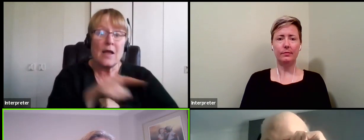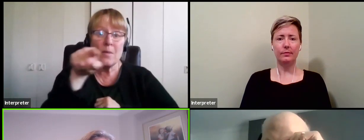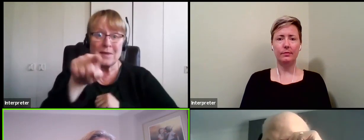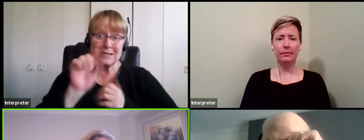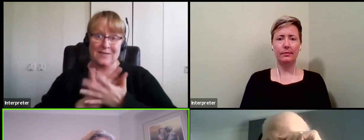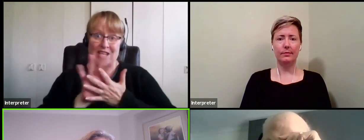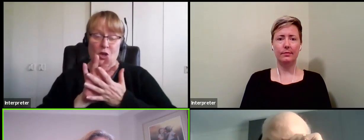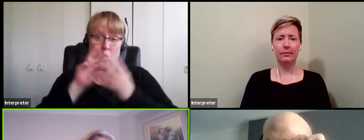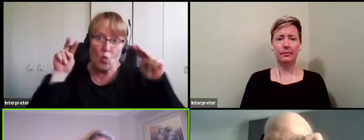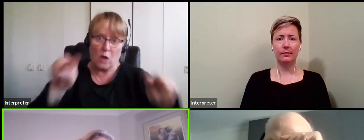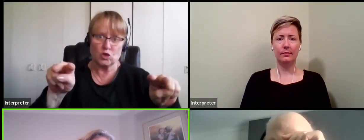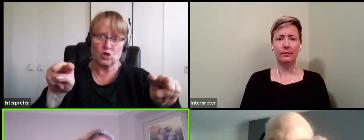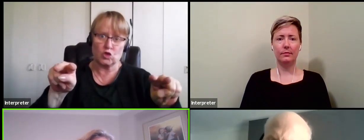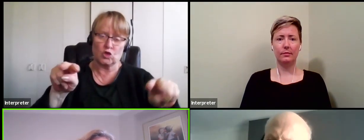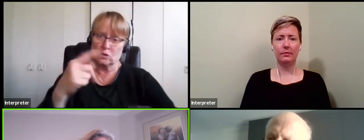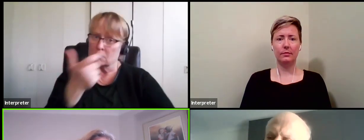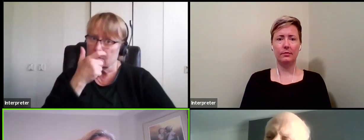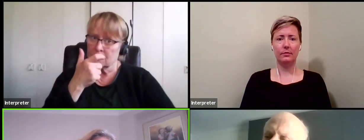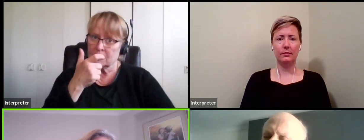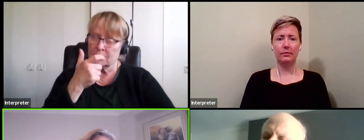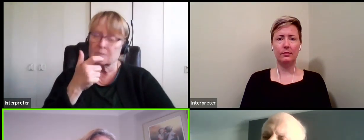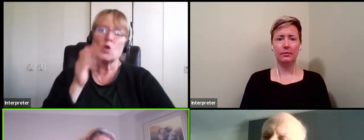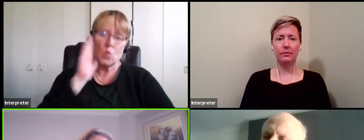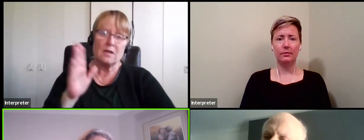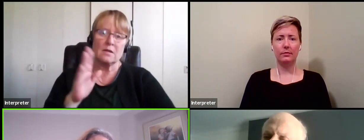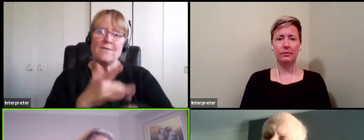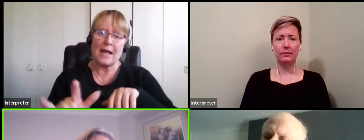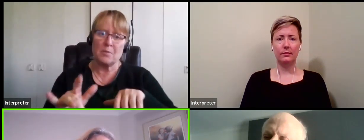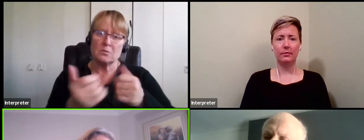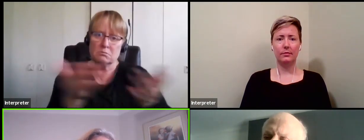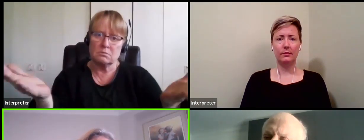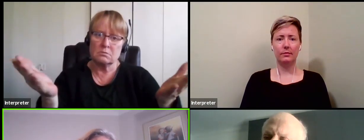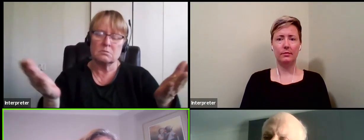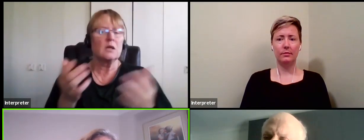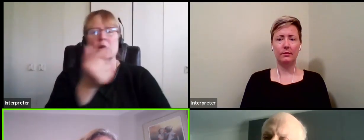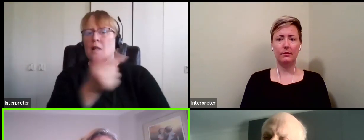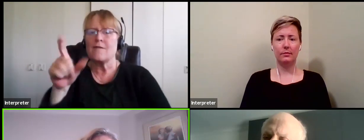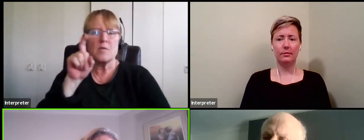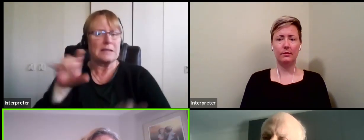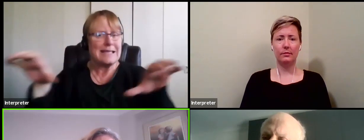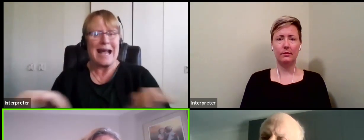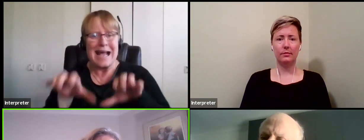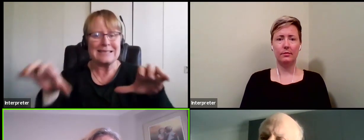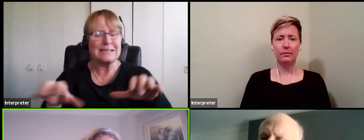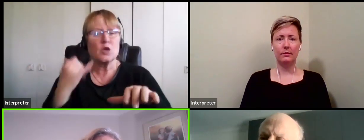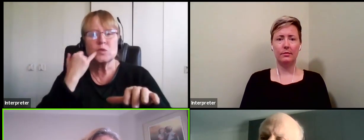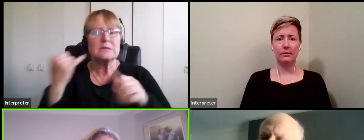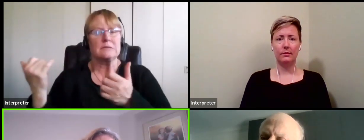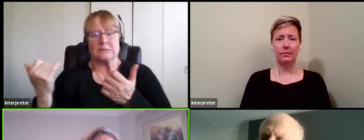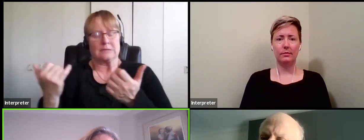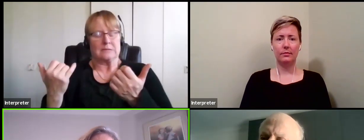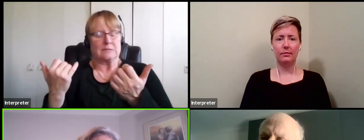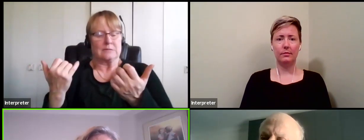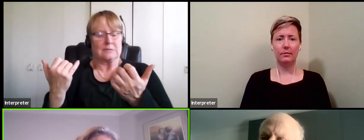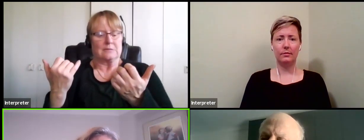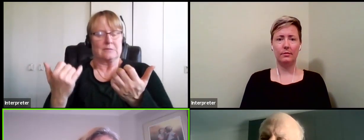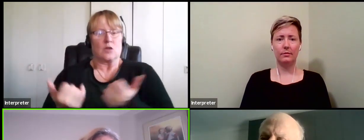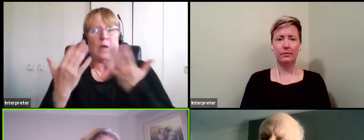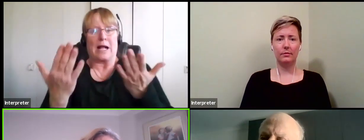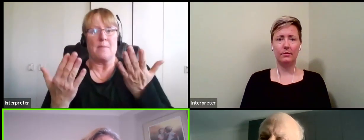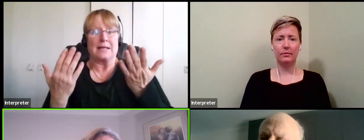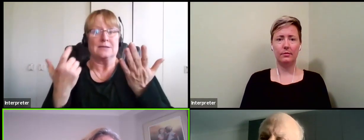archived on YouTube and it'll be available on our channel. We need the government to act on the recommendations that we heard today. If you don't have